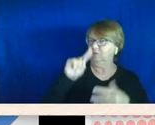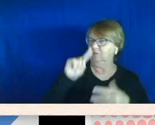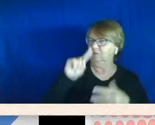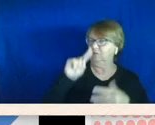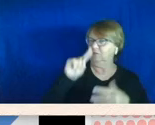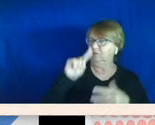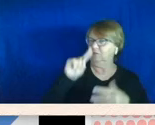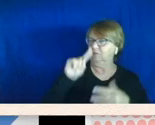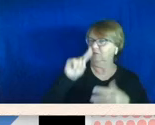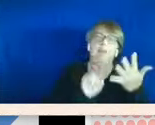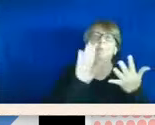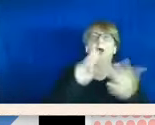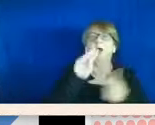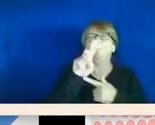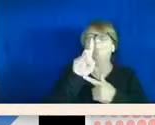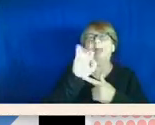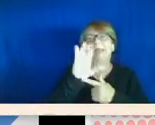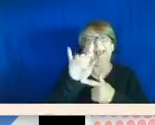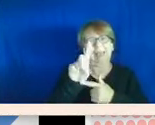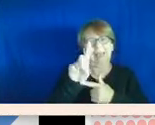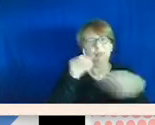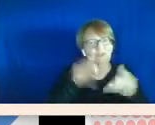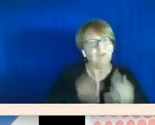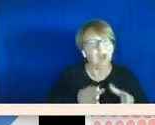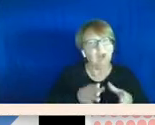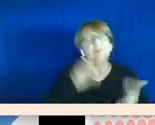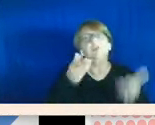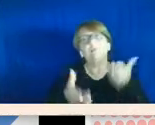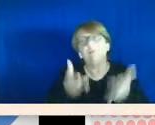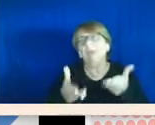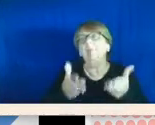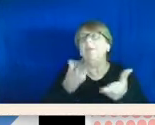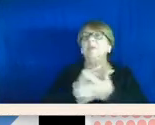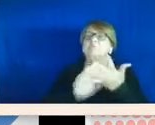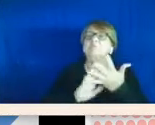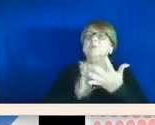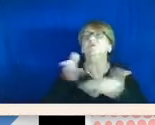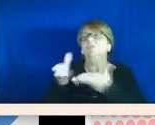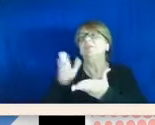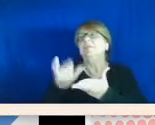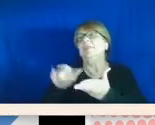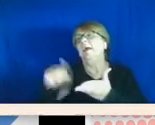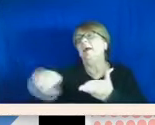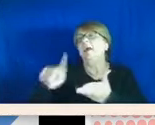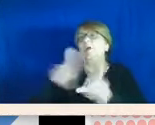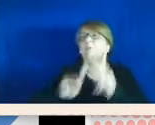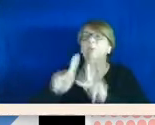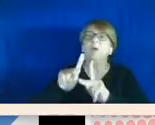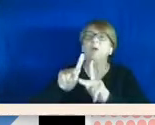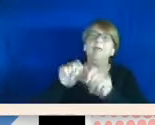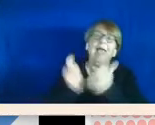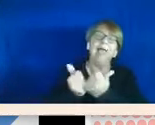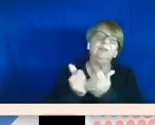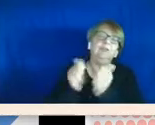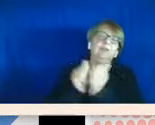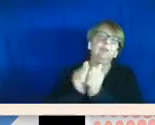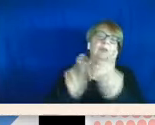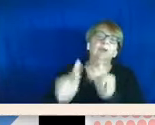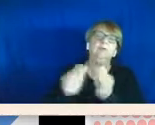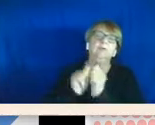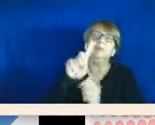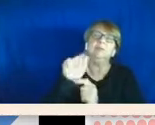Medicaid providers. And they may be services that persons on the Agency for Persons with Disabilities waiver may be